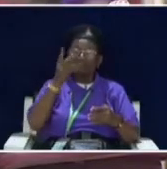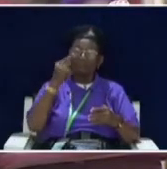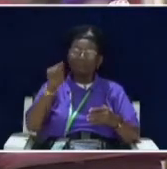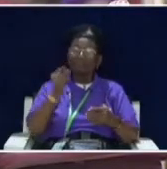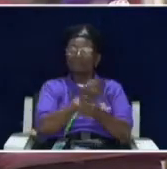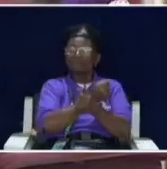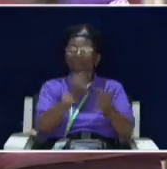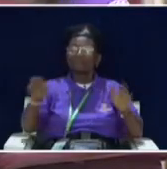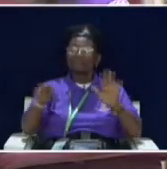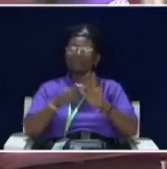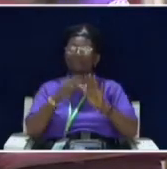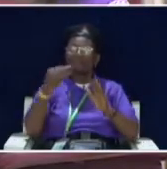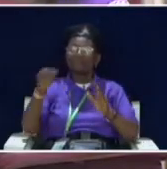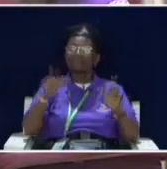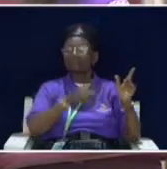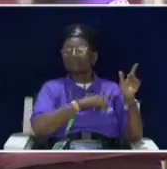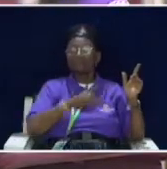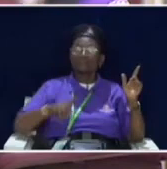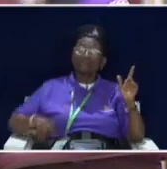In 2 Chronicles chapter